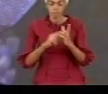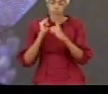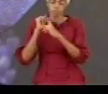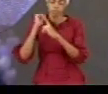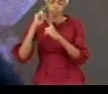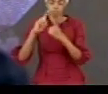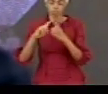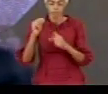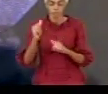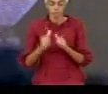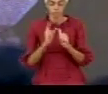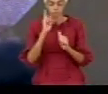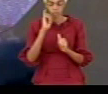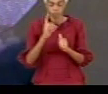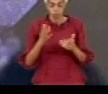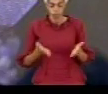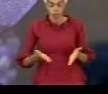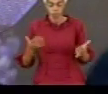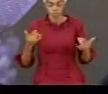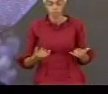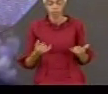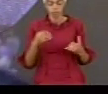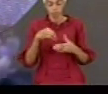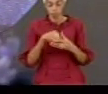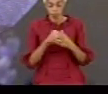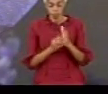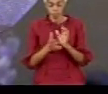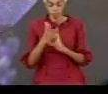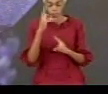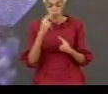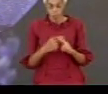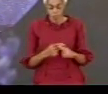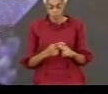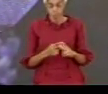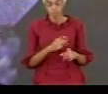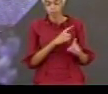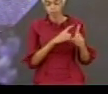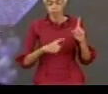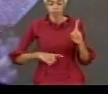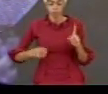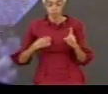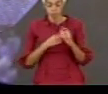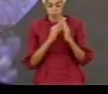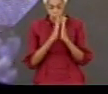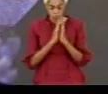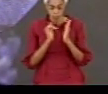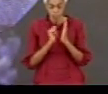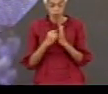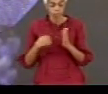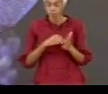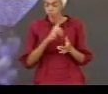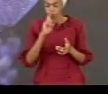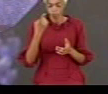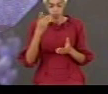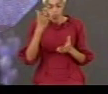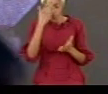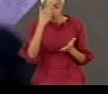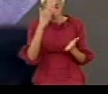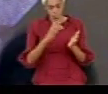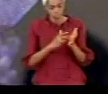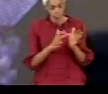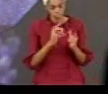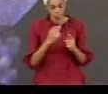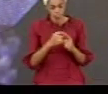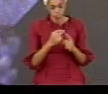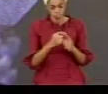to every worshiper in Jesus' name. We pray that we will not carry the letter, but we